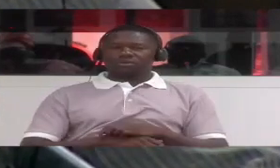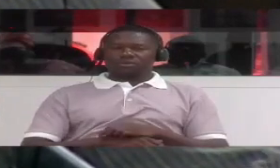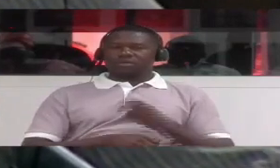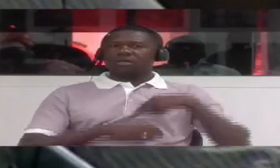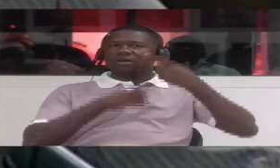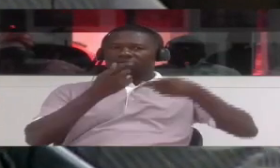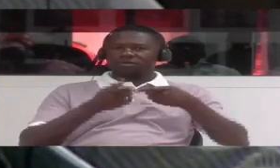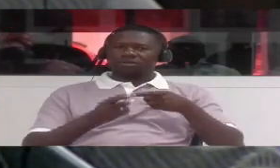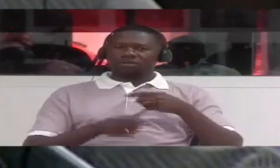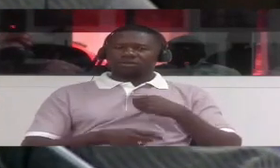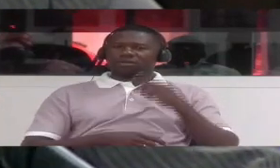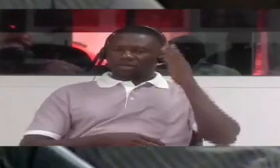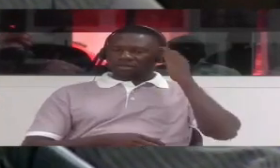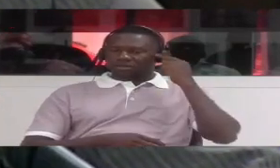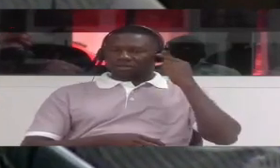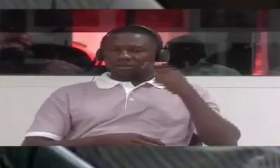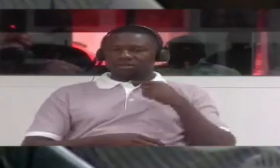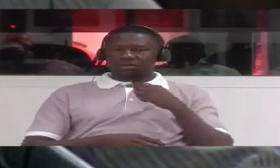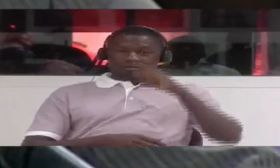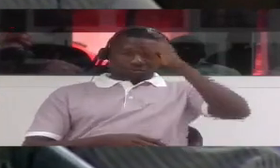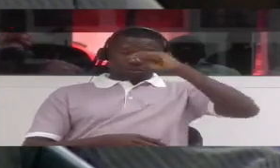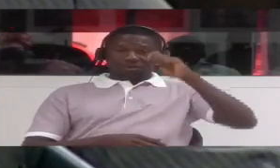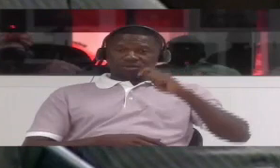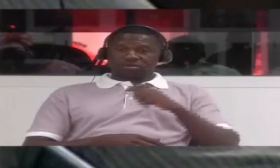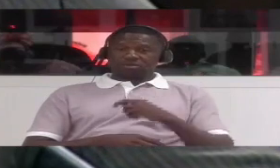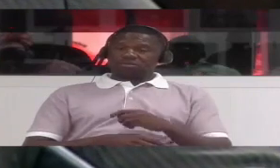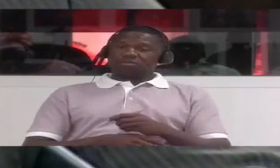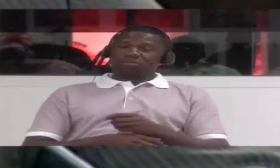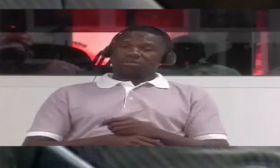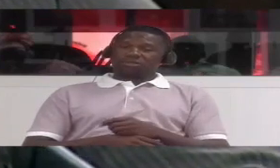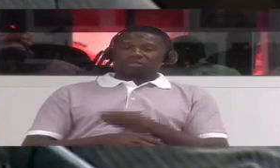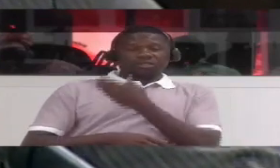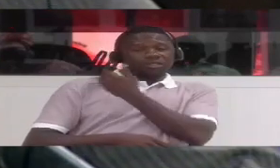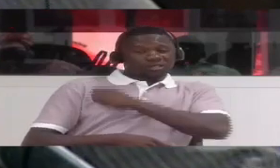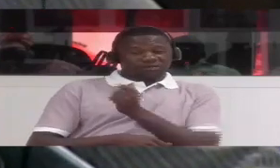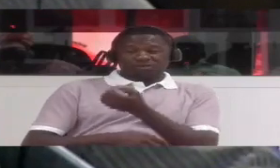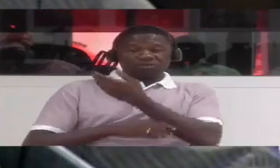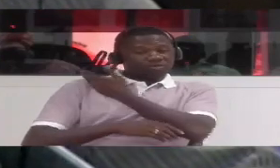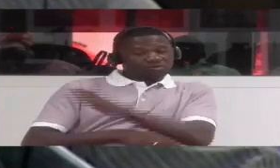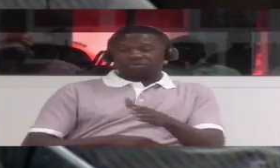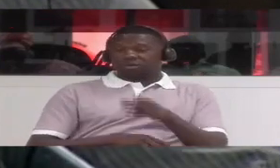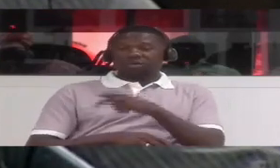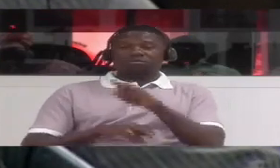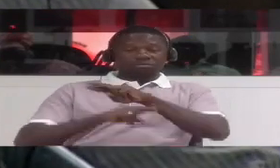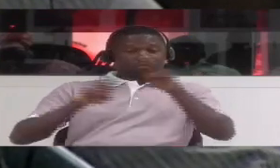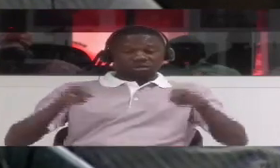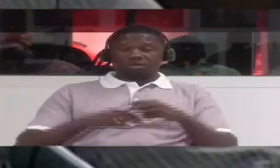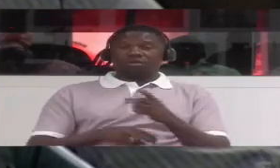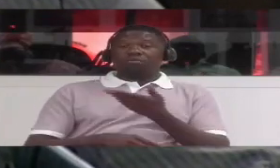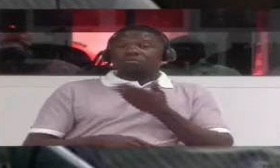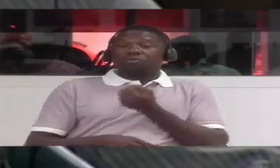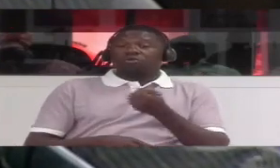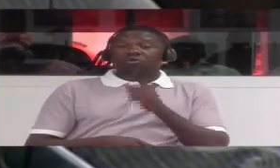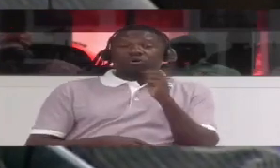much later, I heard that the police abandoned that panel in protest, principally in protest at what happened to me, because they